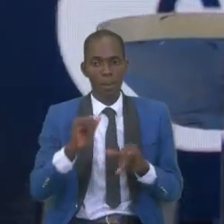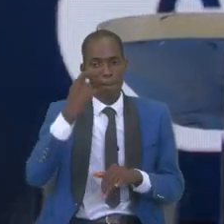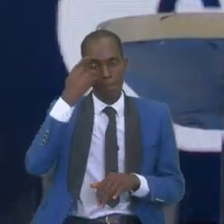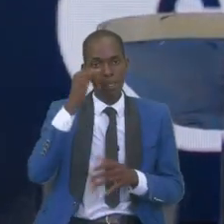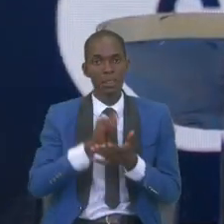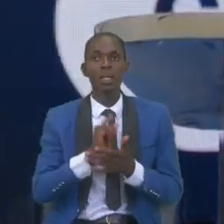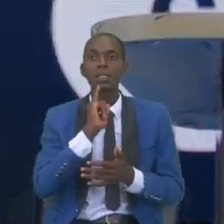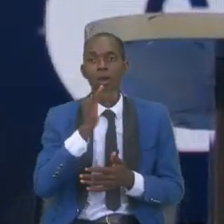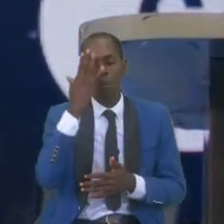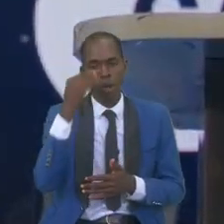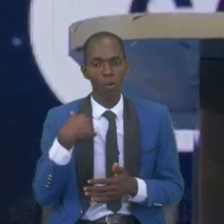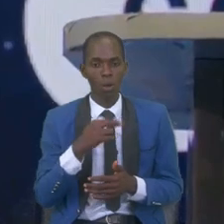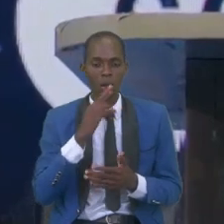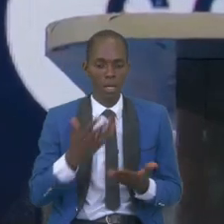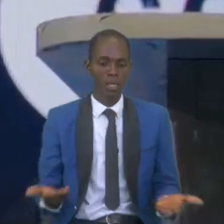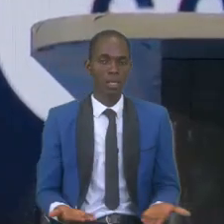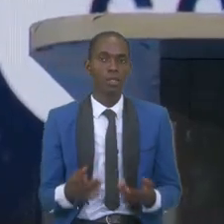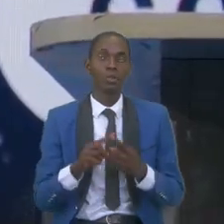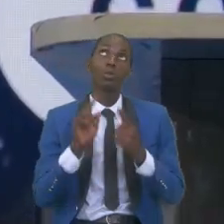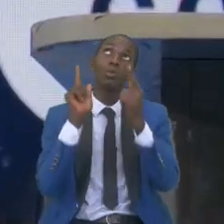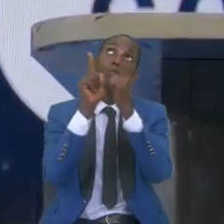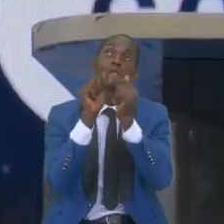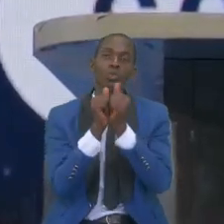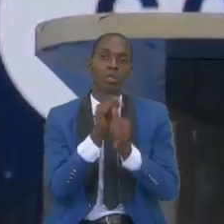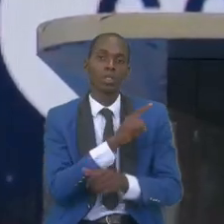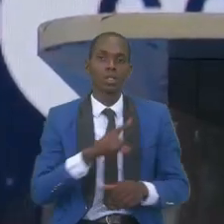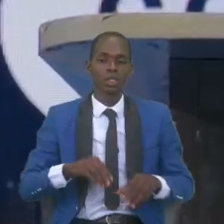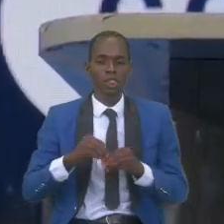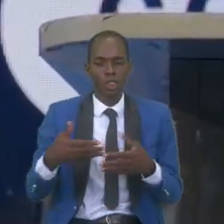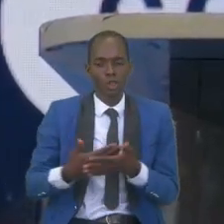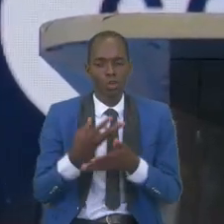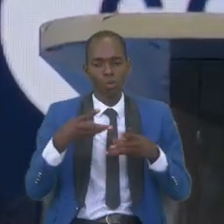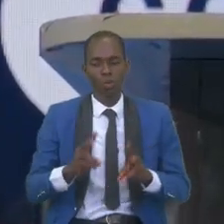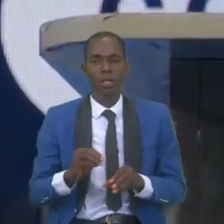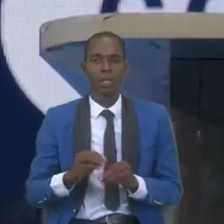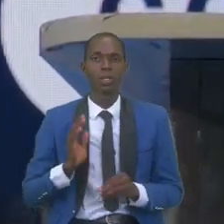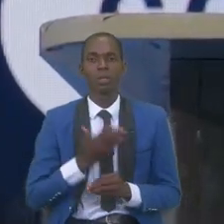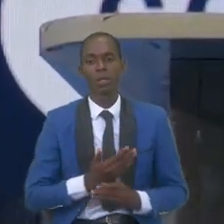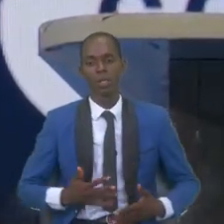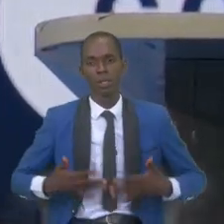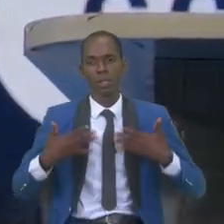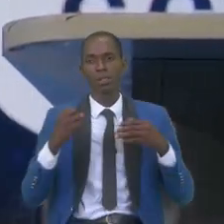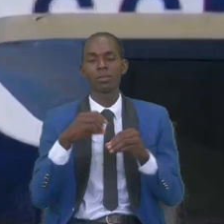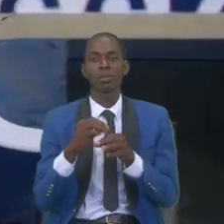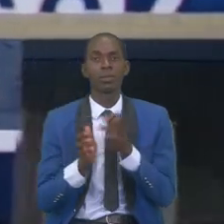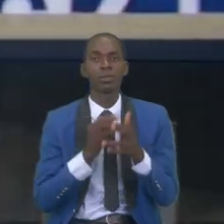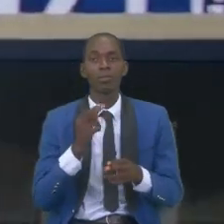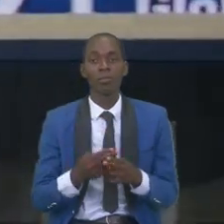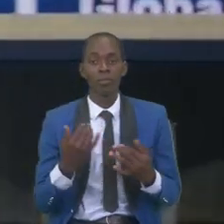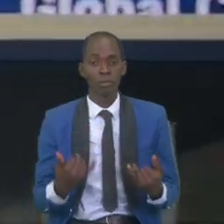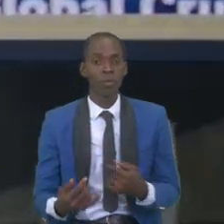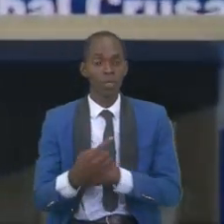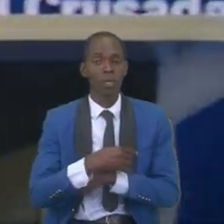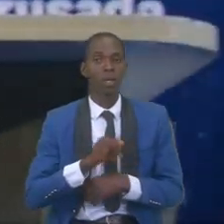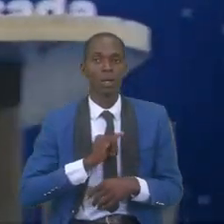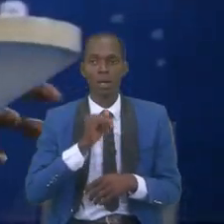we'll encounter the Lord in a new way in our lives in Jesus' name. Today I'm talking on